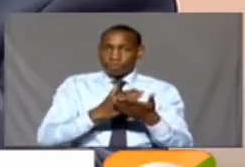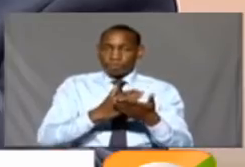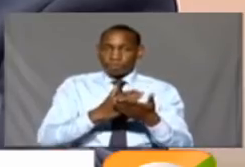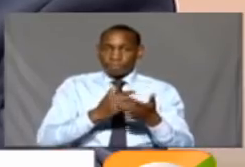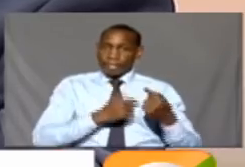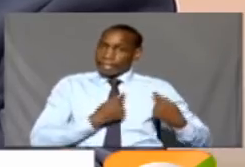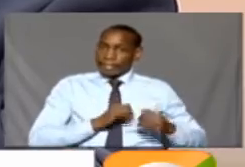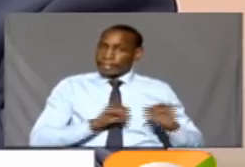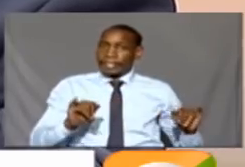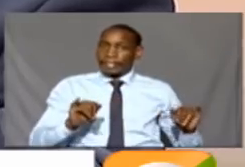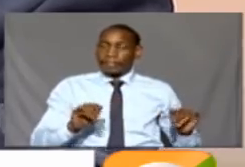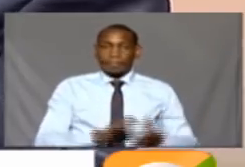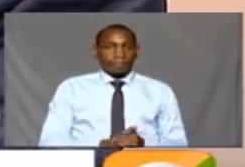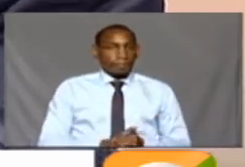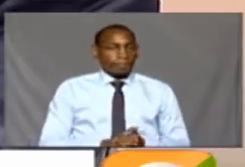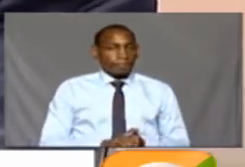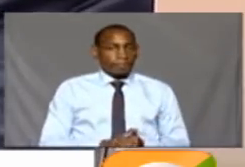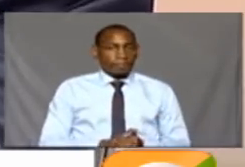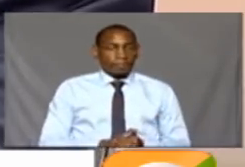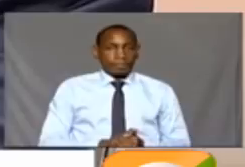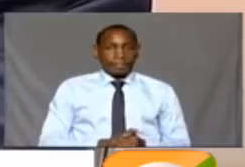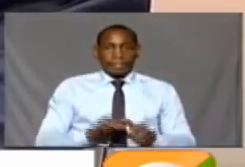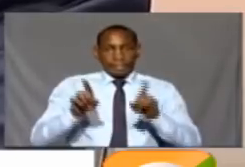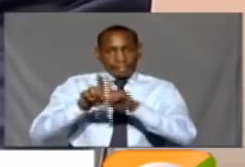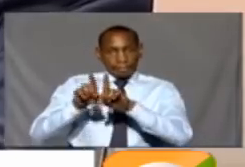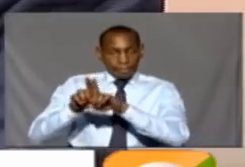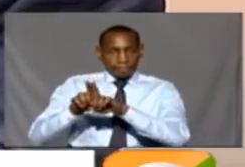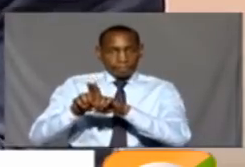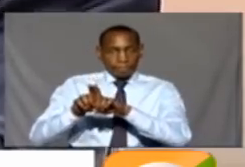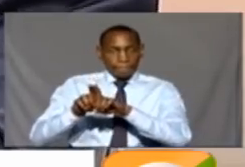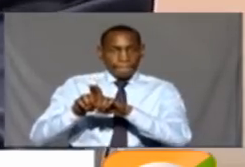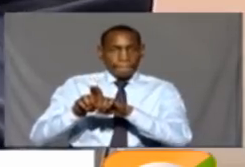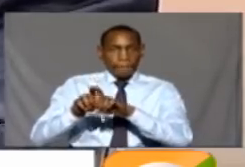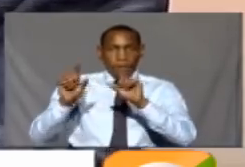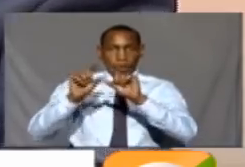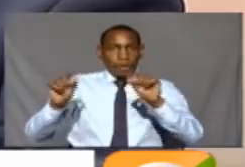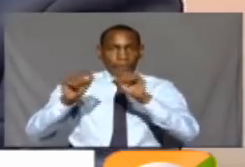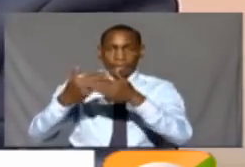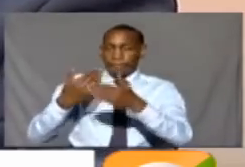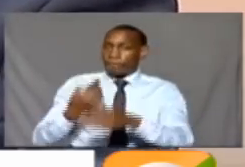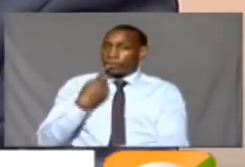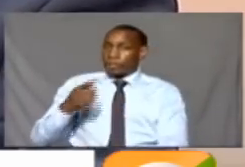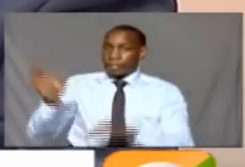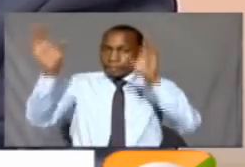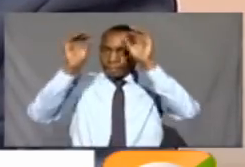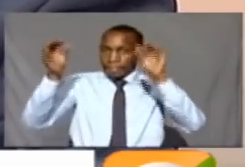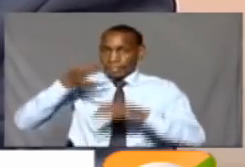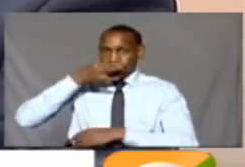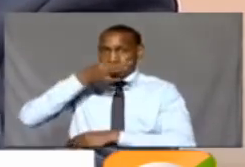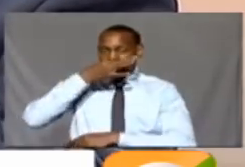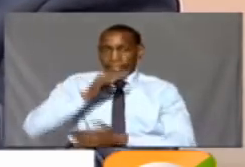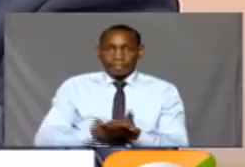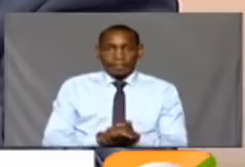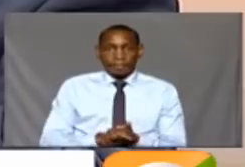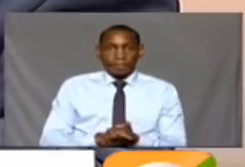conscience. Your conscience. Can I do this, Senator? Like I did say, before you go to that, I did say to President Kibaki, and he's